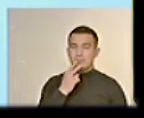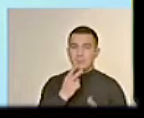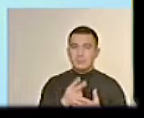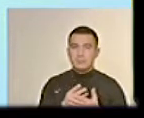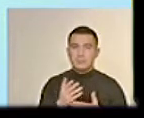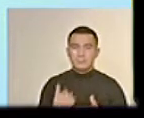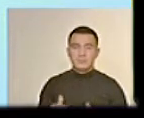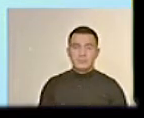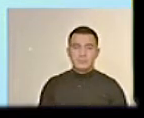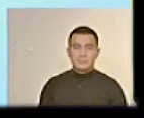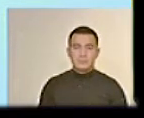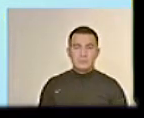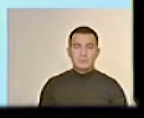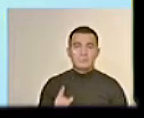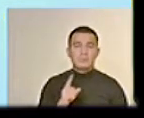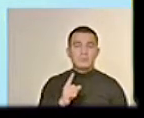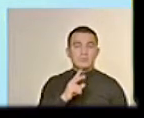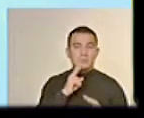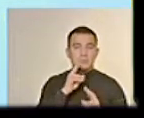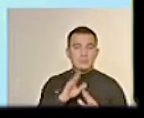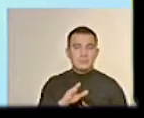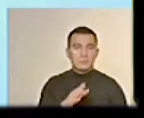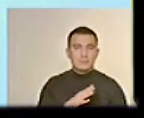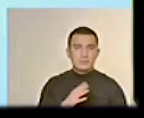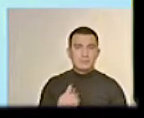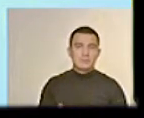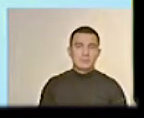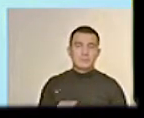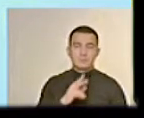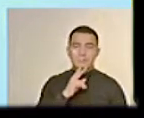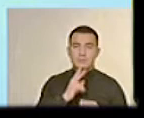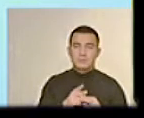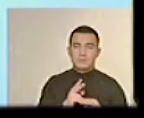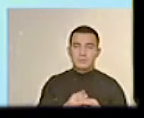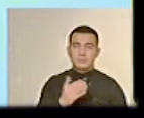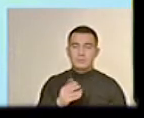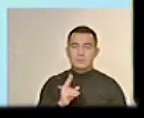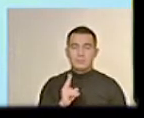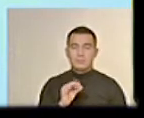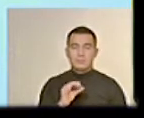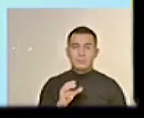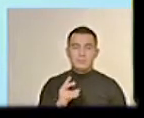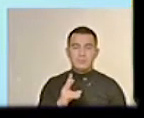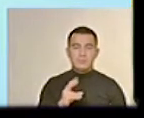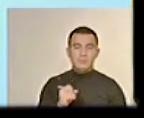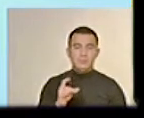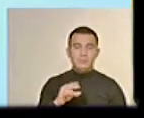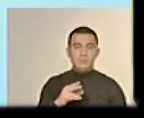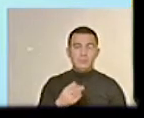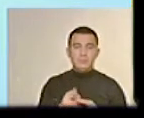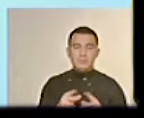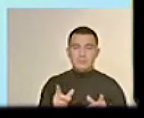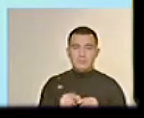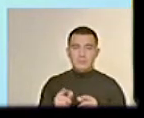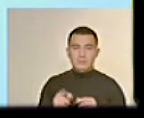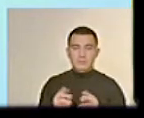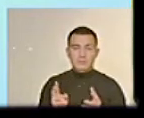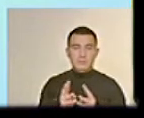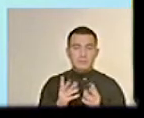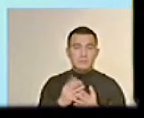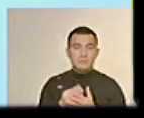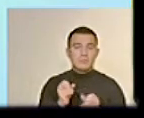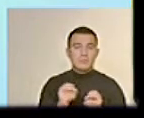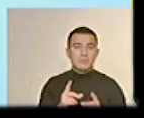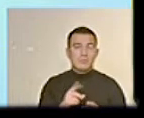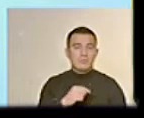test topshirig'imizda nima aks ettirilgan? Temir kislorodda yonganda qanday birikma hosil bo'ladi? Ya'ni temirni